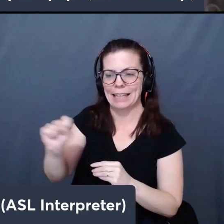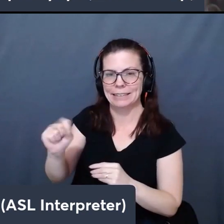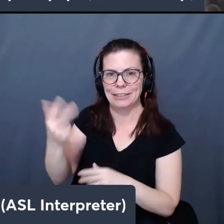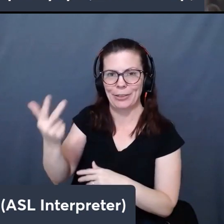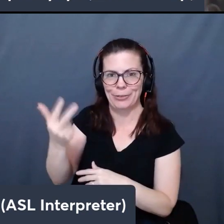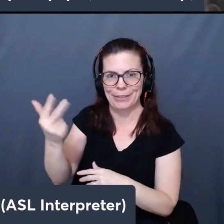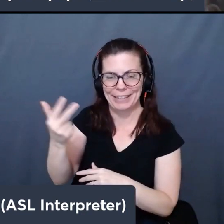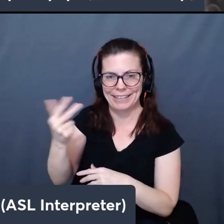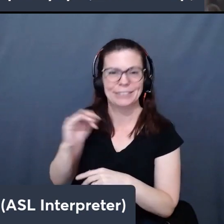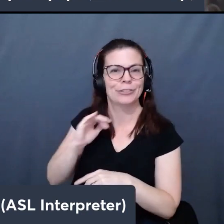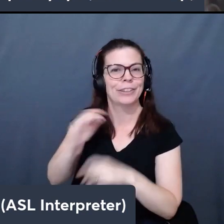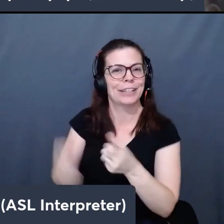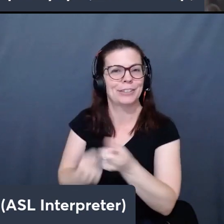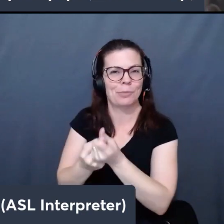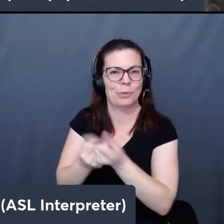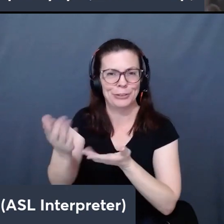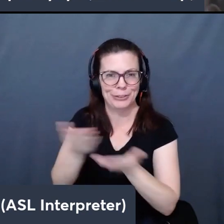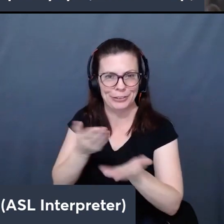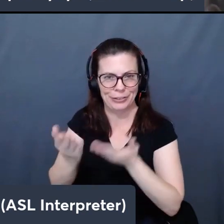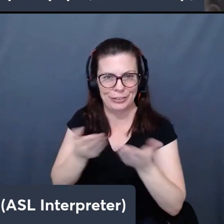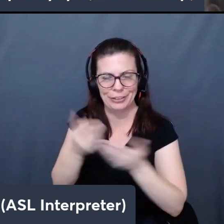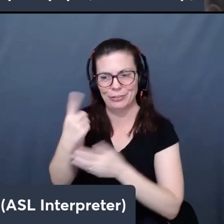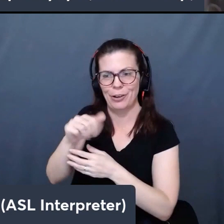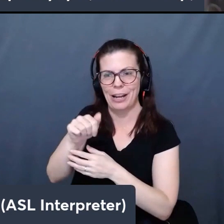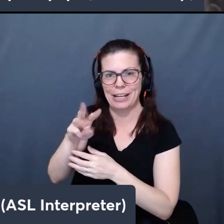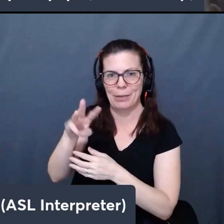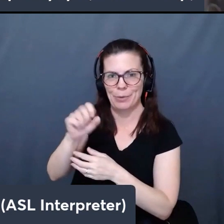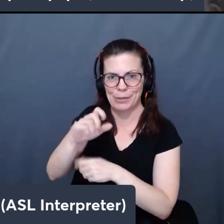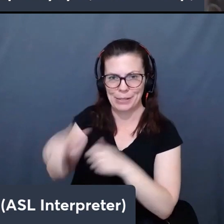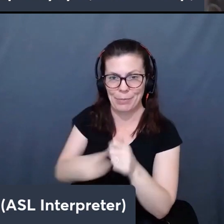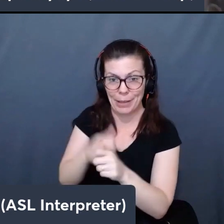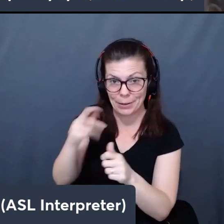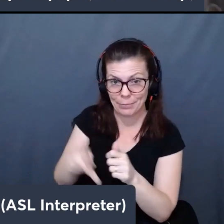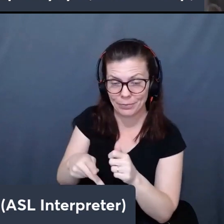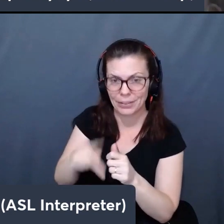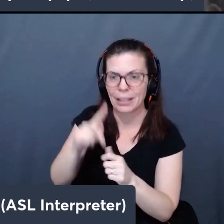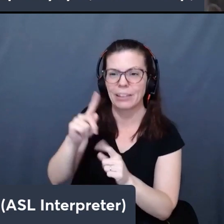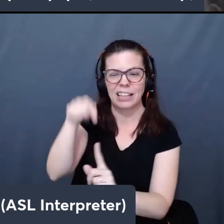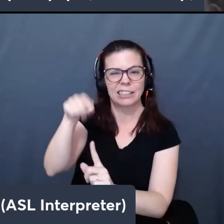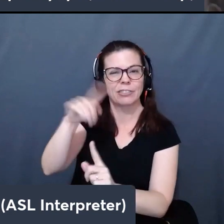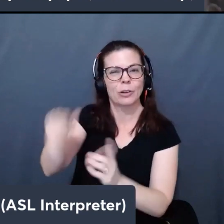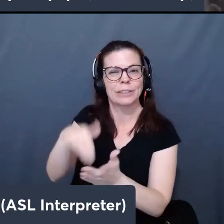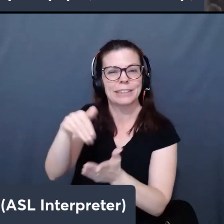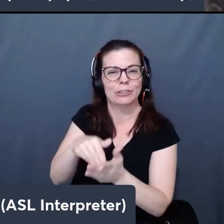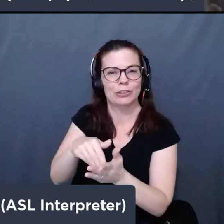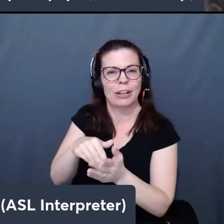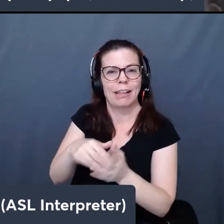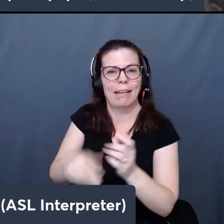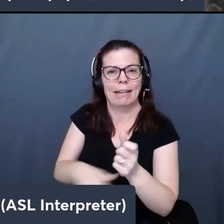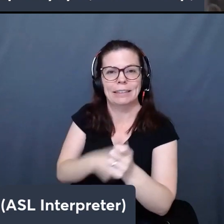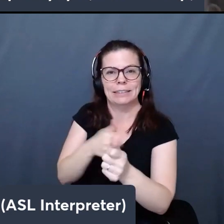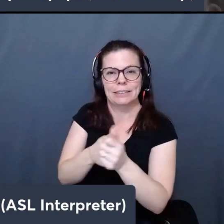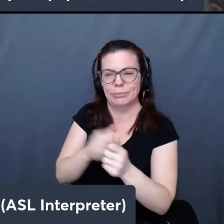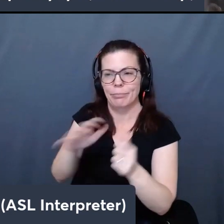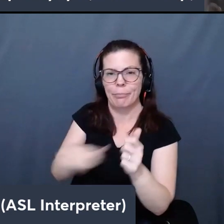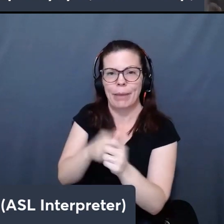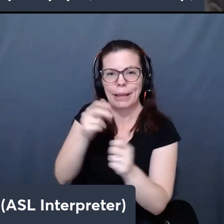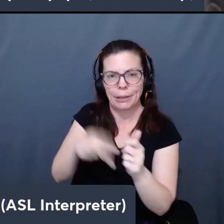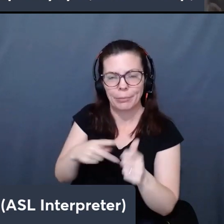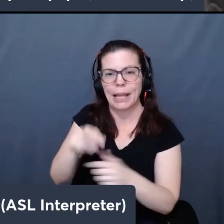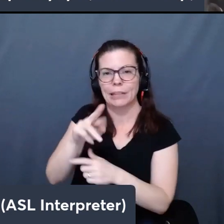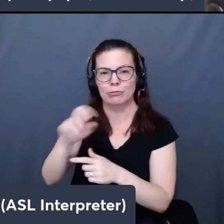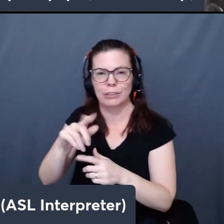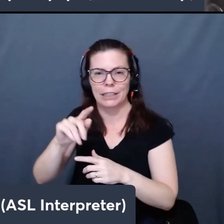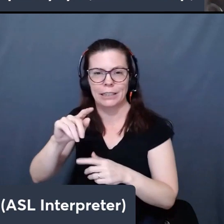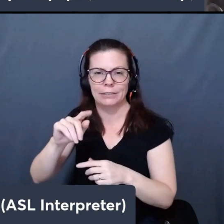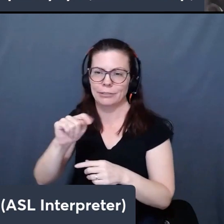of supported services in AWS Backup for centralized backup and restore capability.